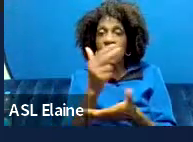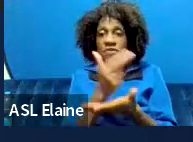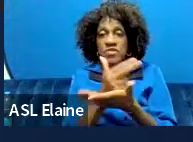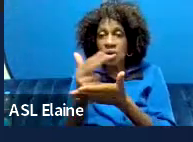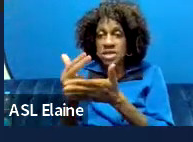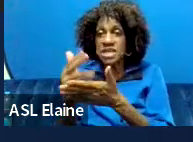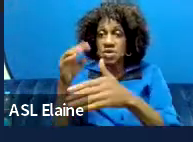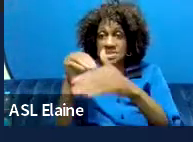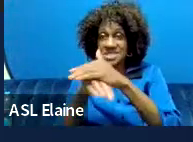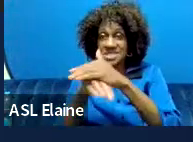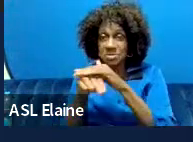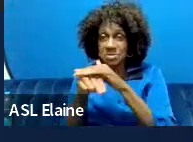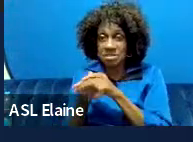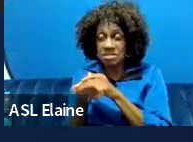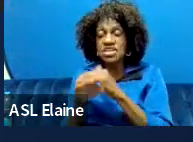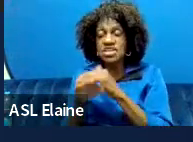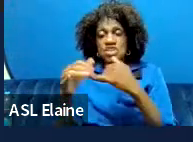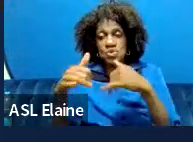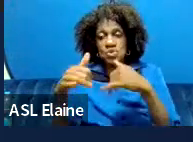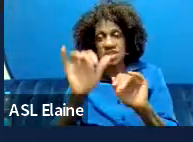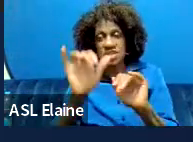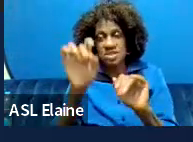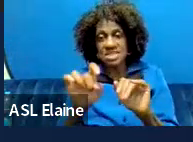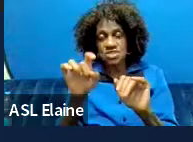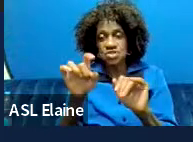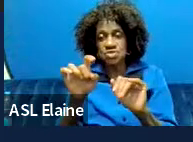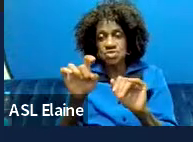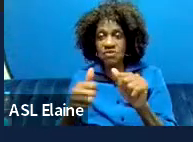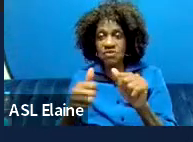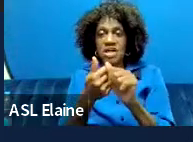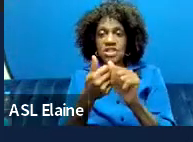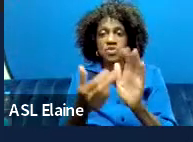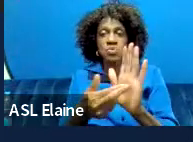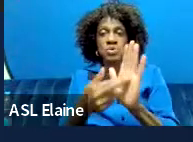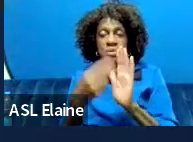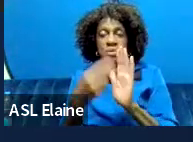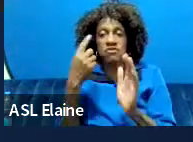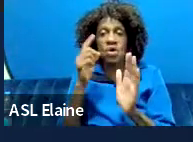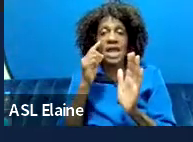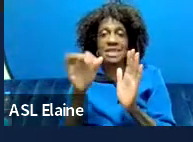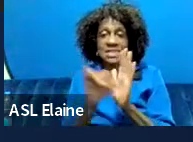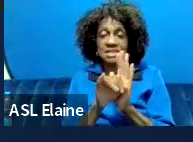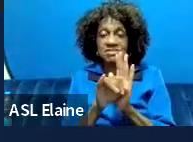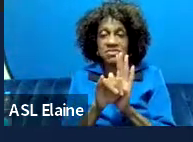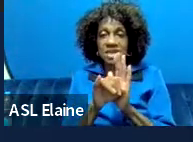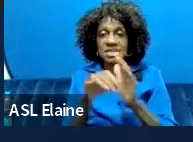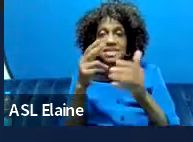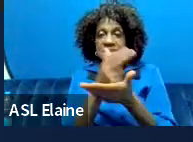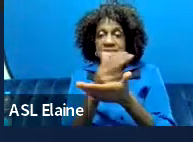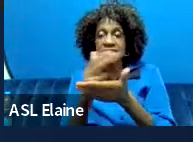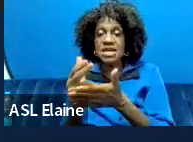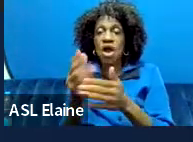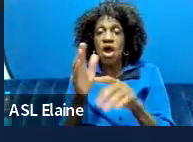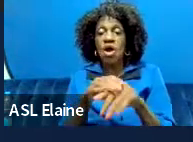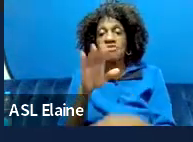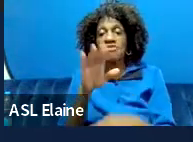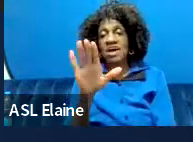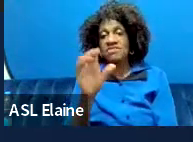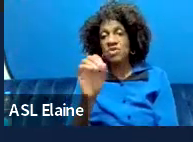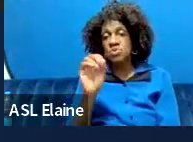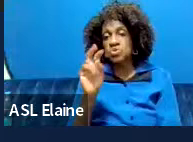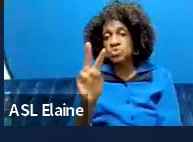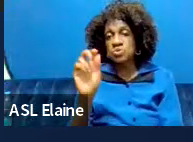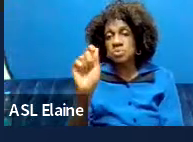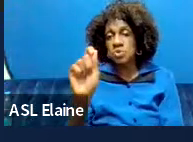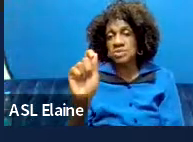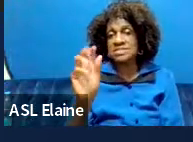are accessible, you still need to comply with the requirements for identifying the accessible spaces in 502.6. I just wanted to clarify